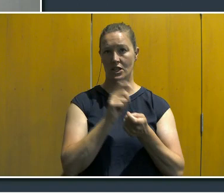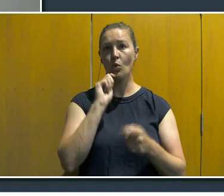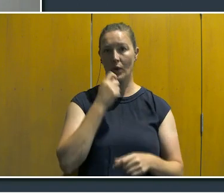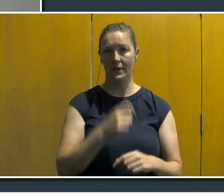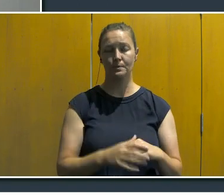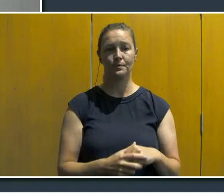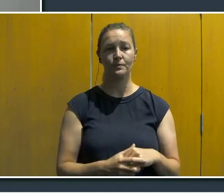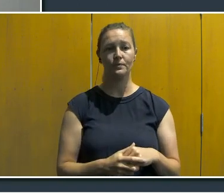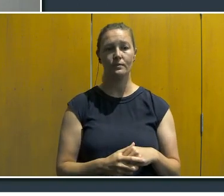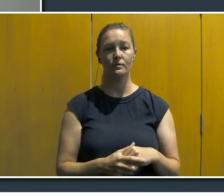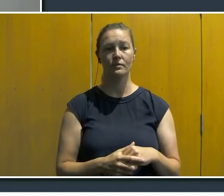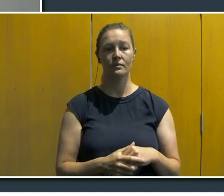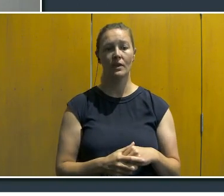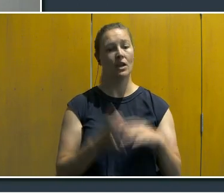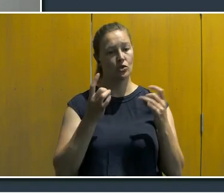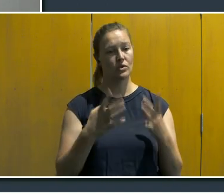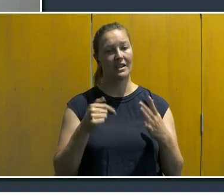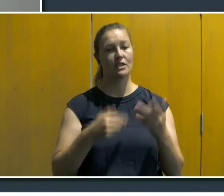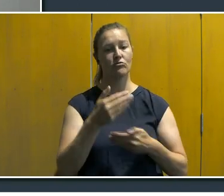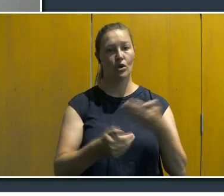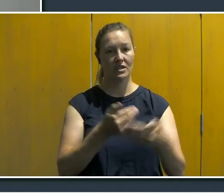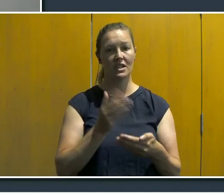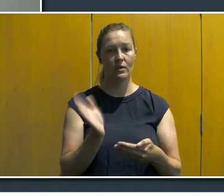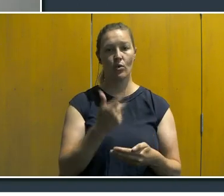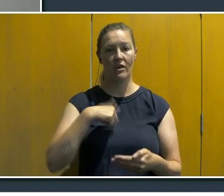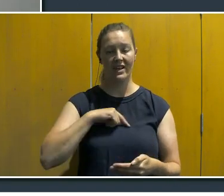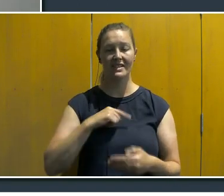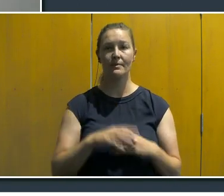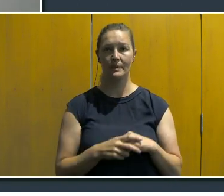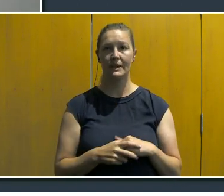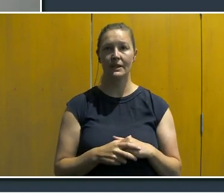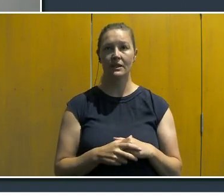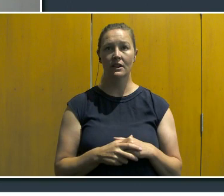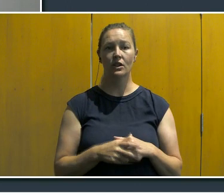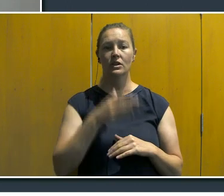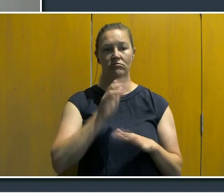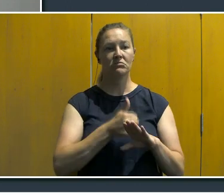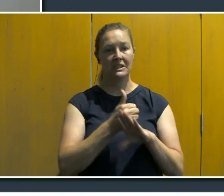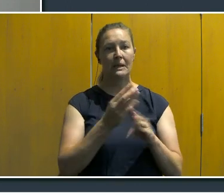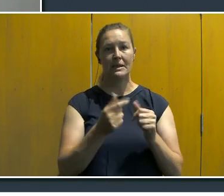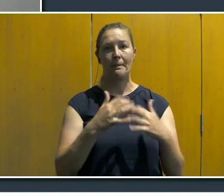you initiated this exercise with us all, with the public meetings.